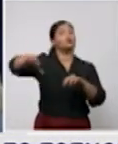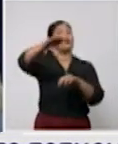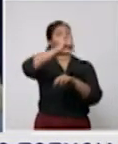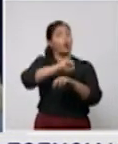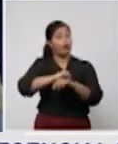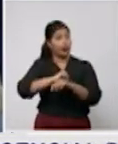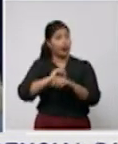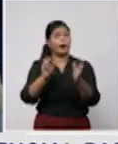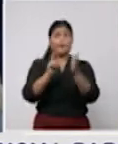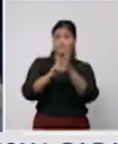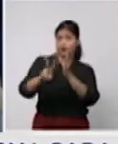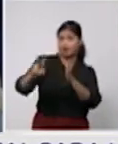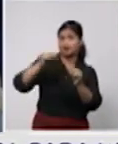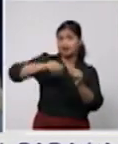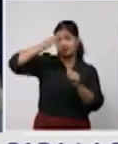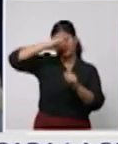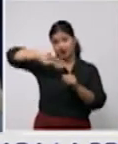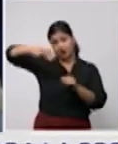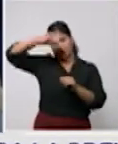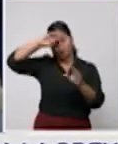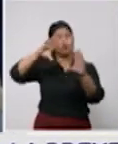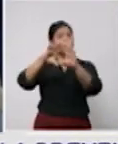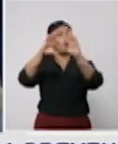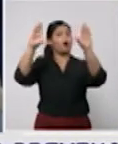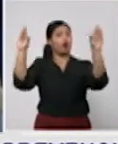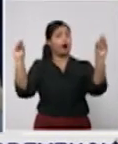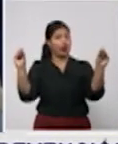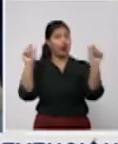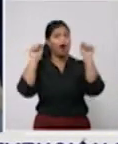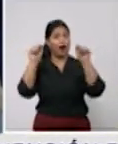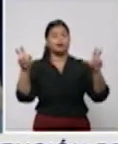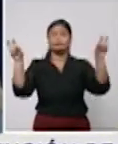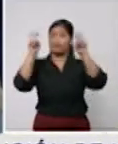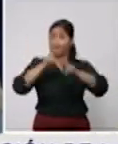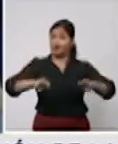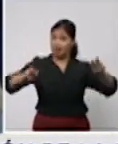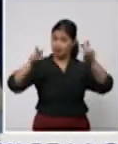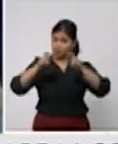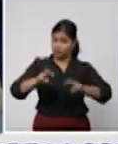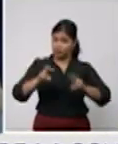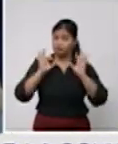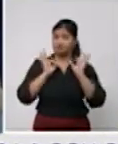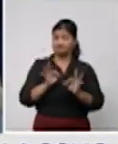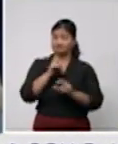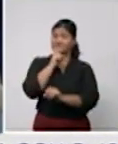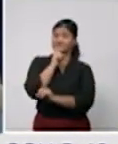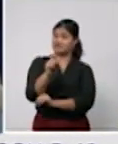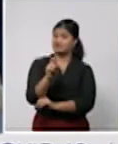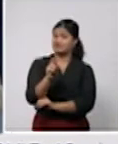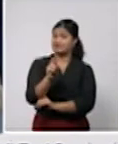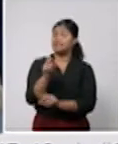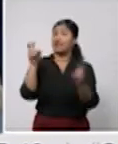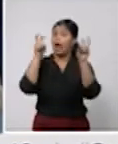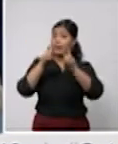Yesterday, samples were also tested from all of the country's provinces.